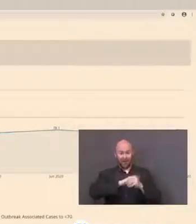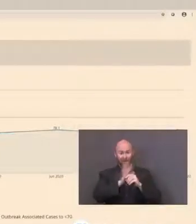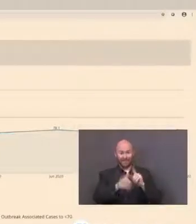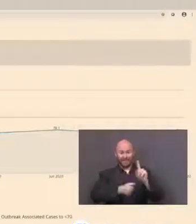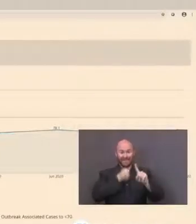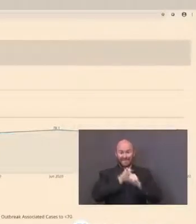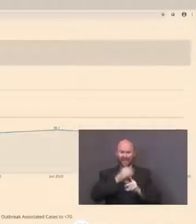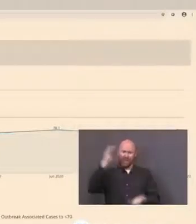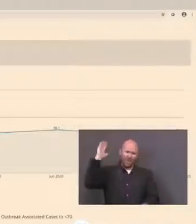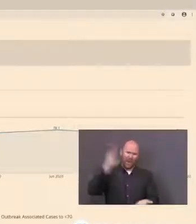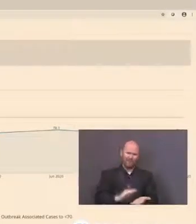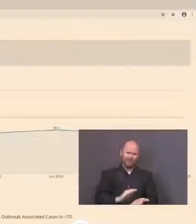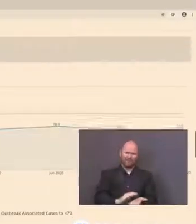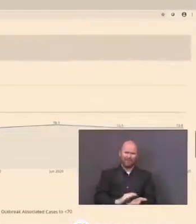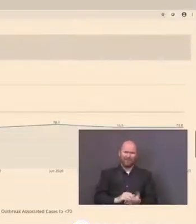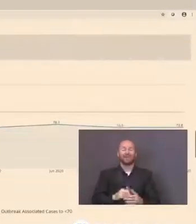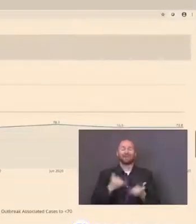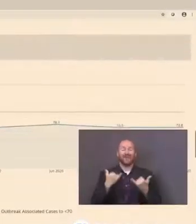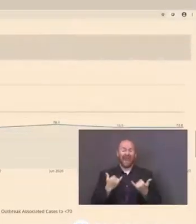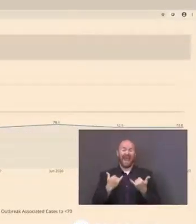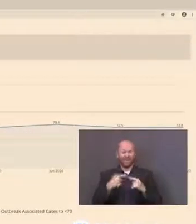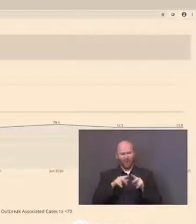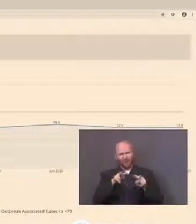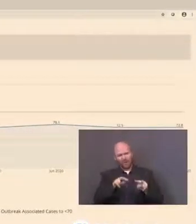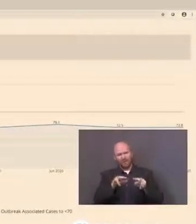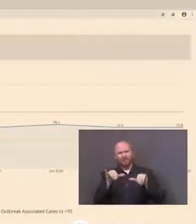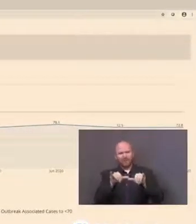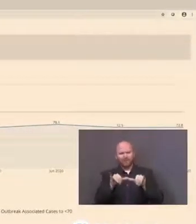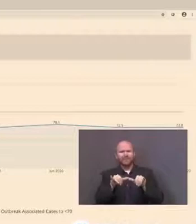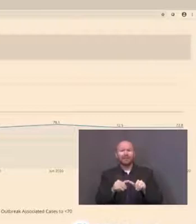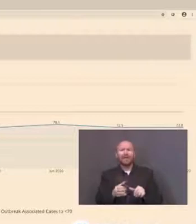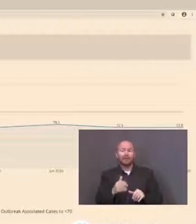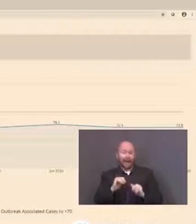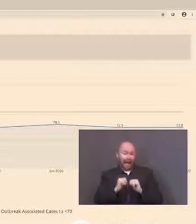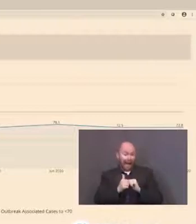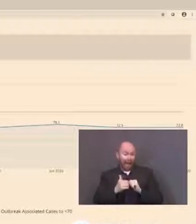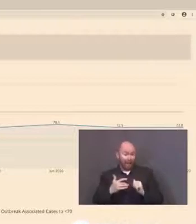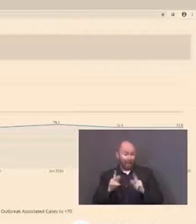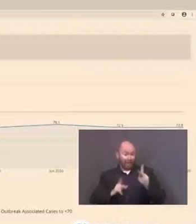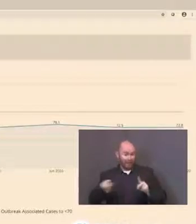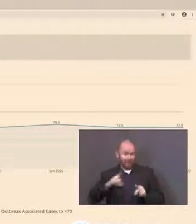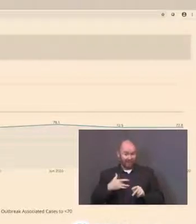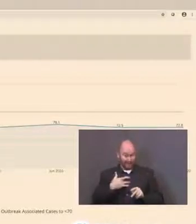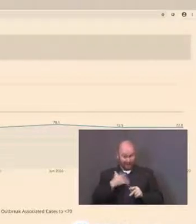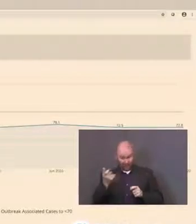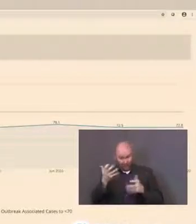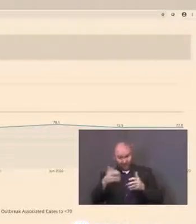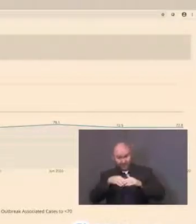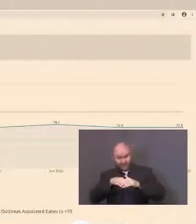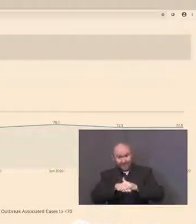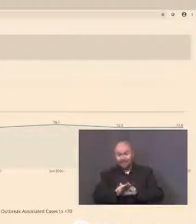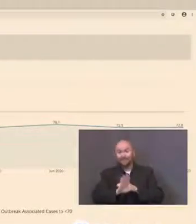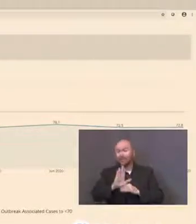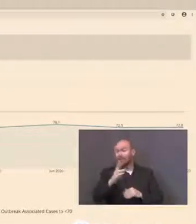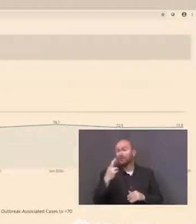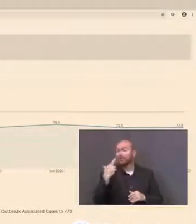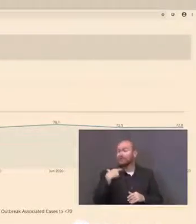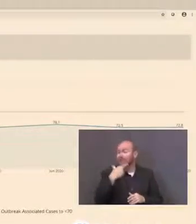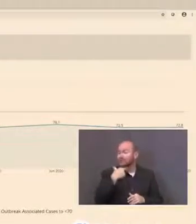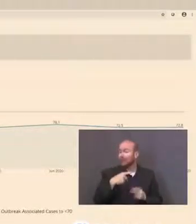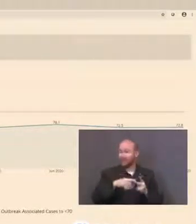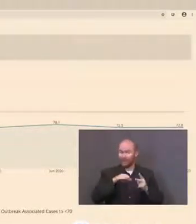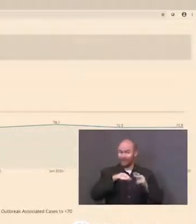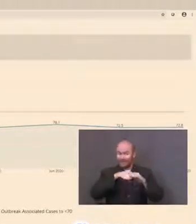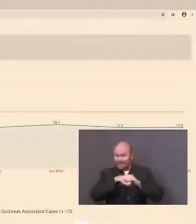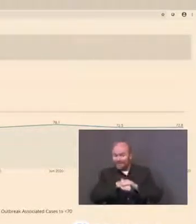the Gardner Institute who are helping us with some of these measures, and we'll be doing constant surveying of the public to